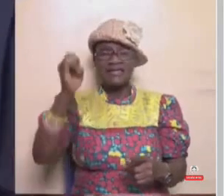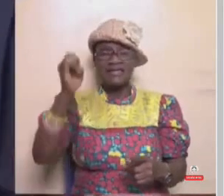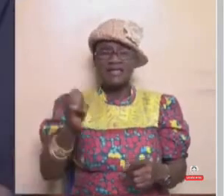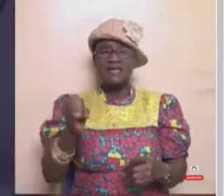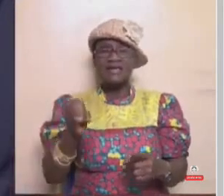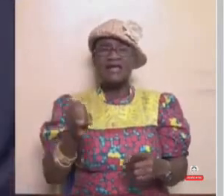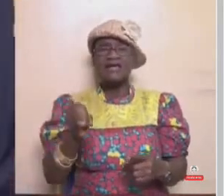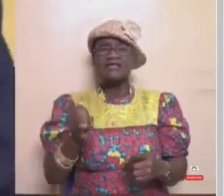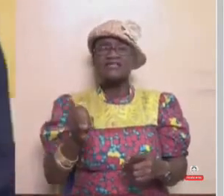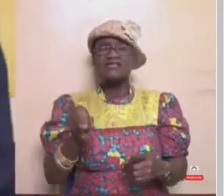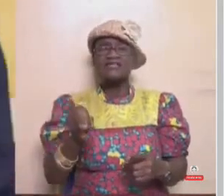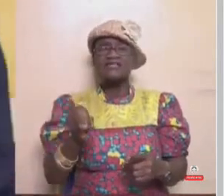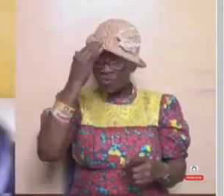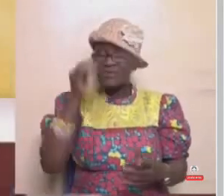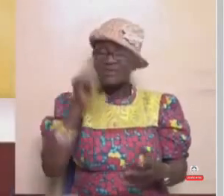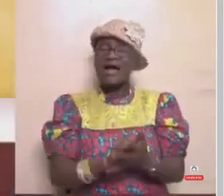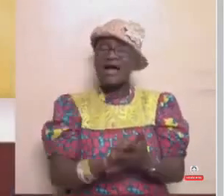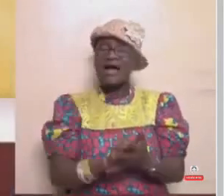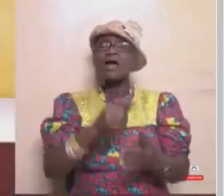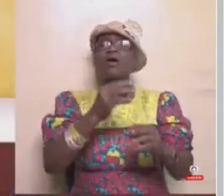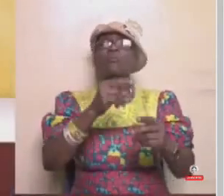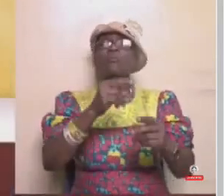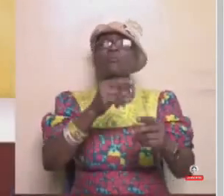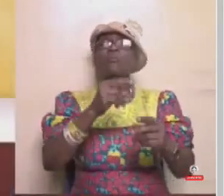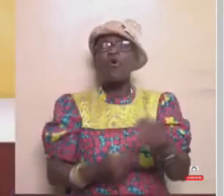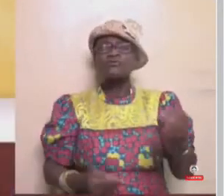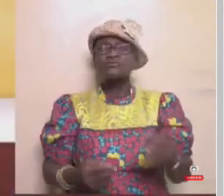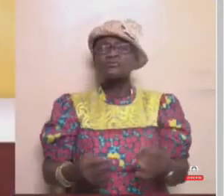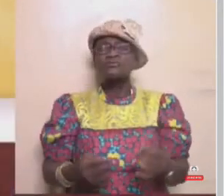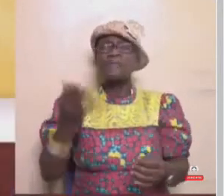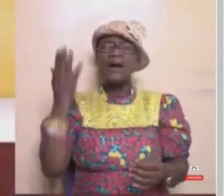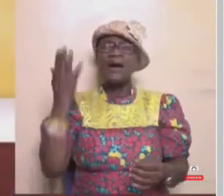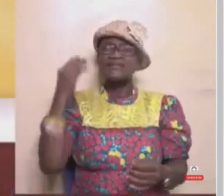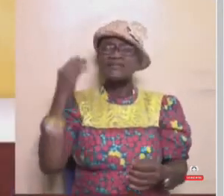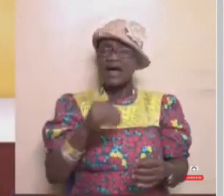past and present people, they have been living in sorrow.